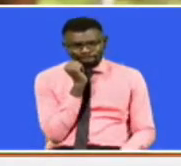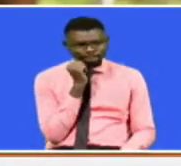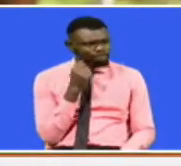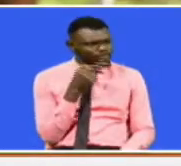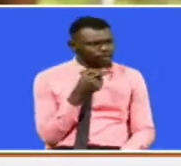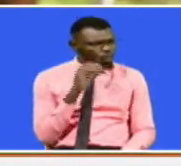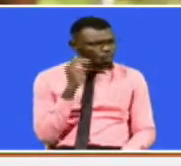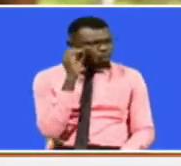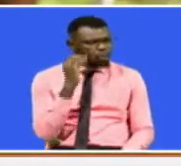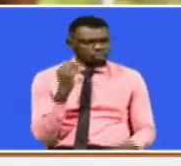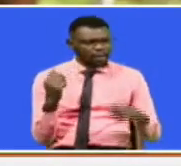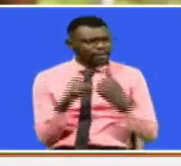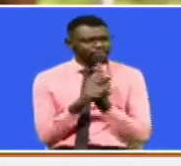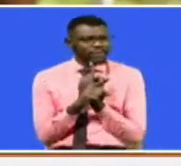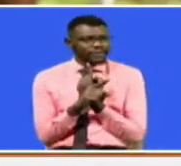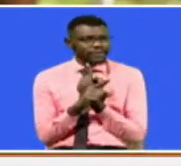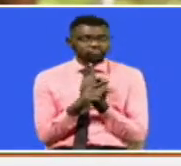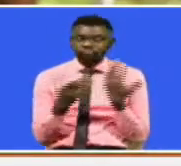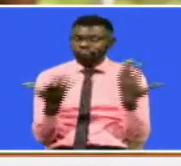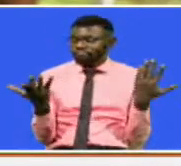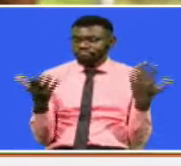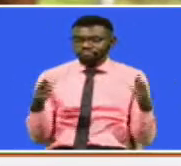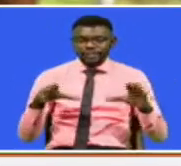yourself, but you have to accept that view.